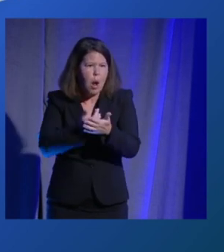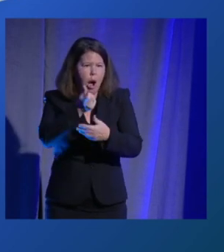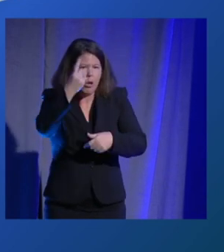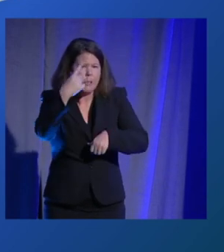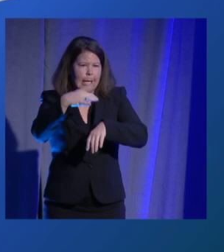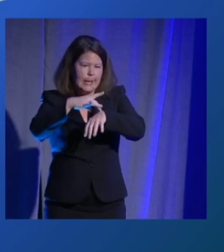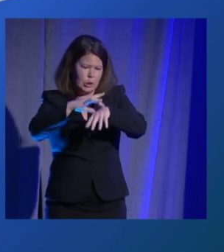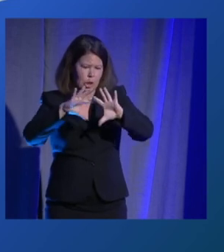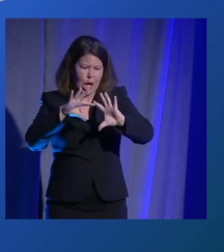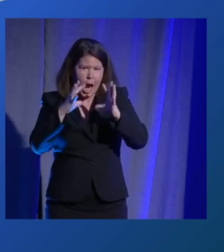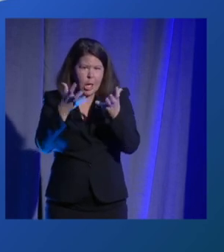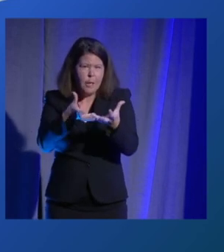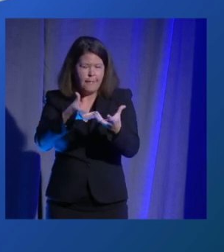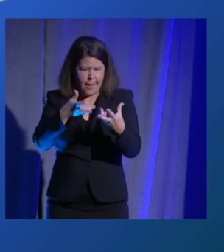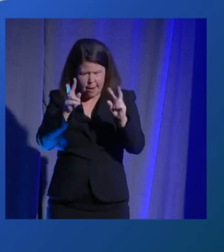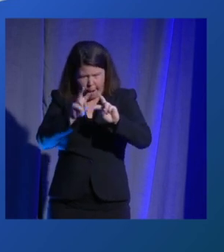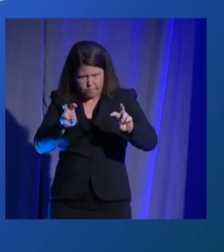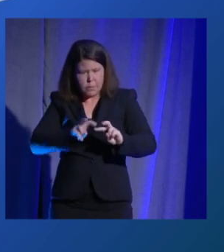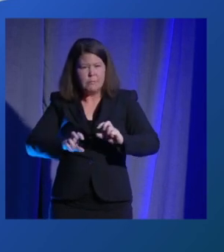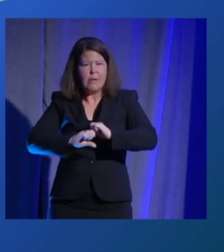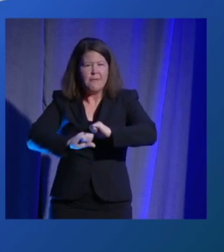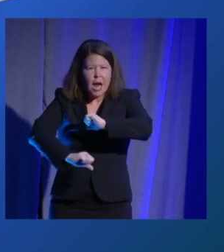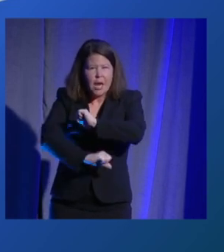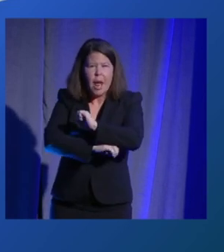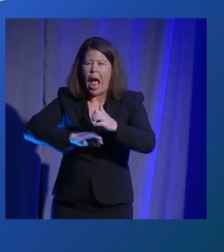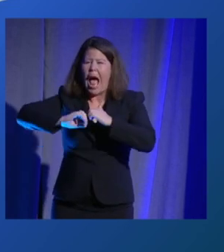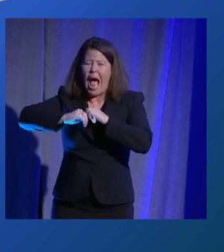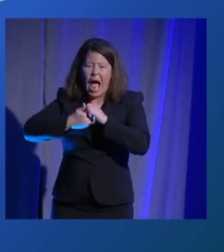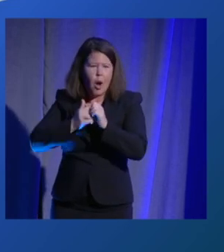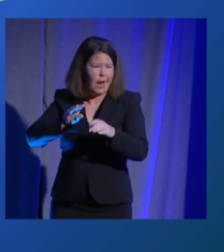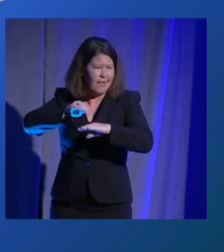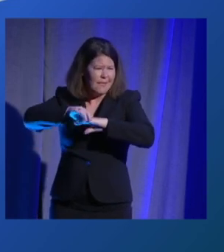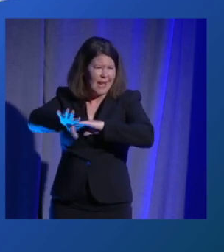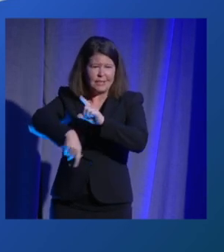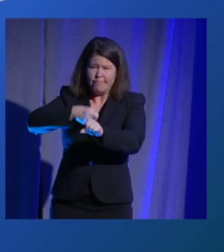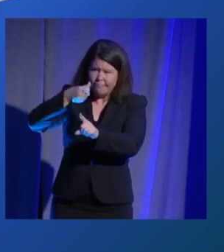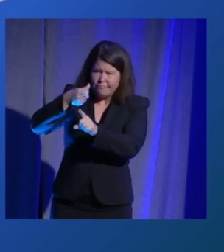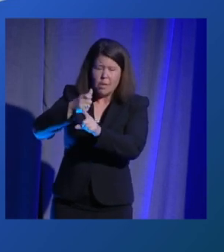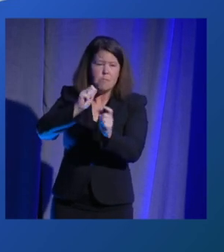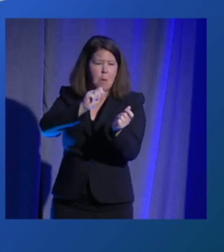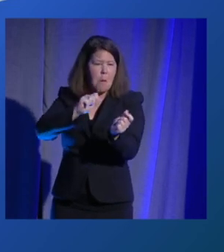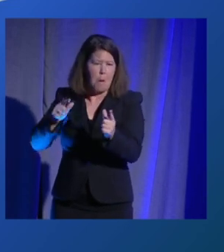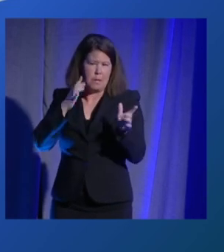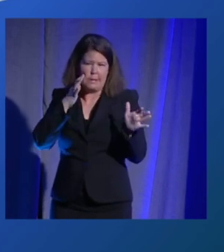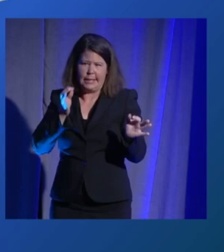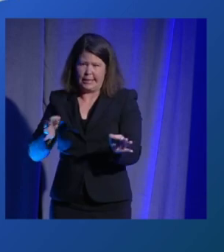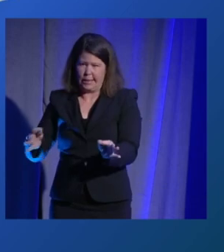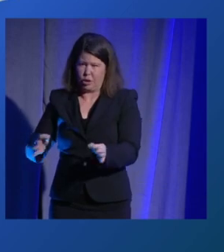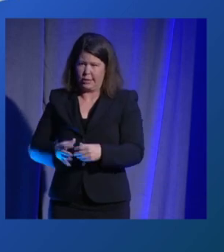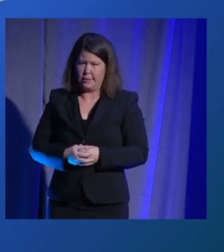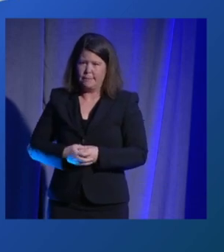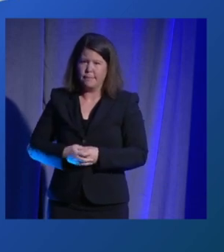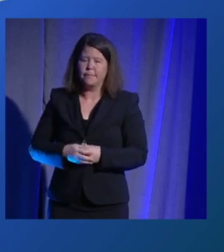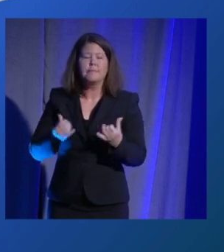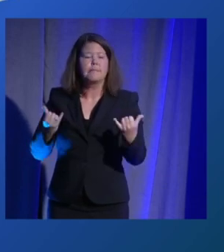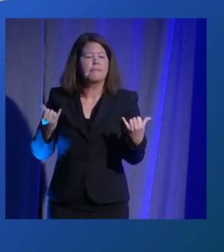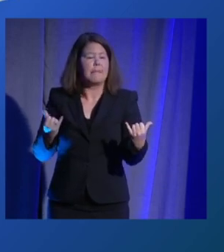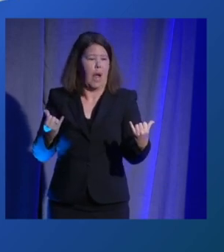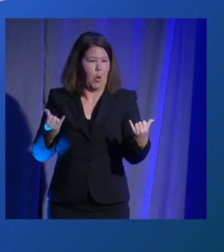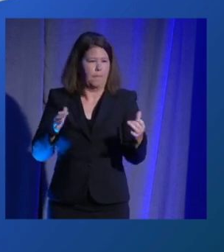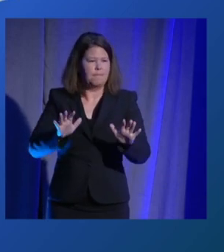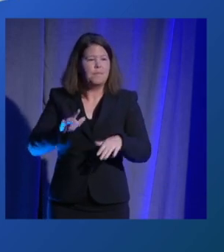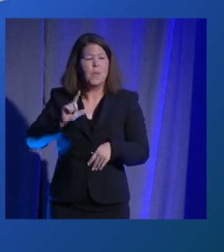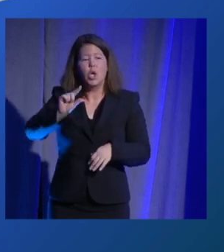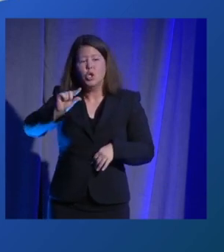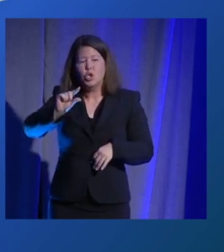geography fundamentally as it affects every one of our decisions today now imagine 20 years ago when we